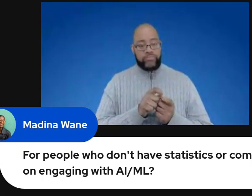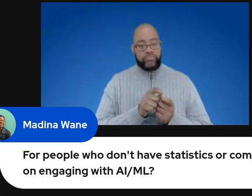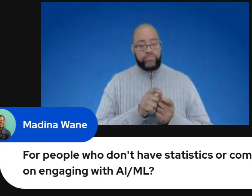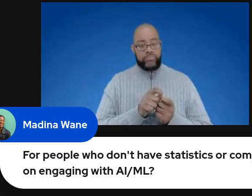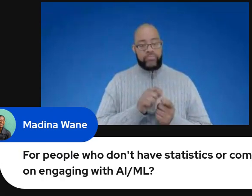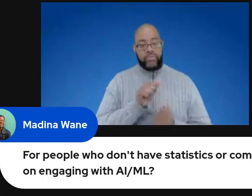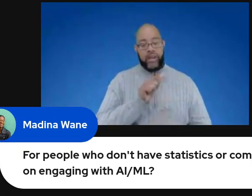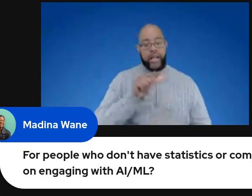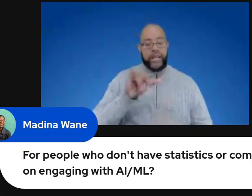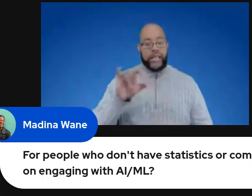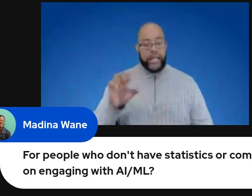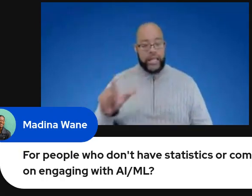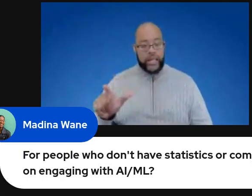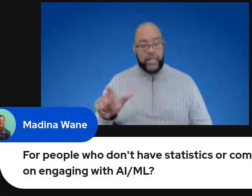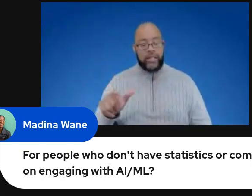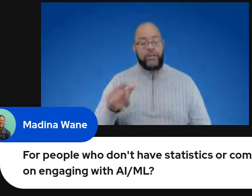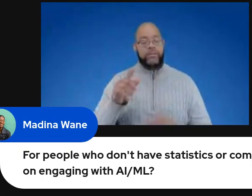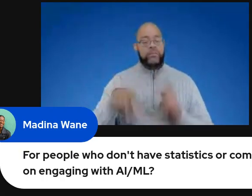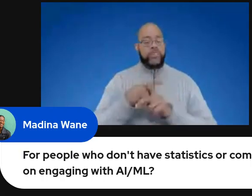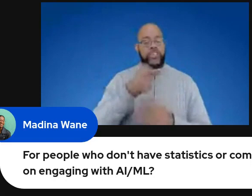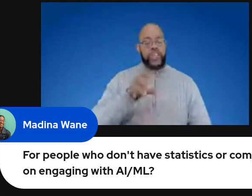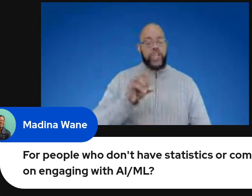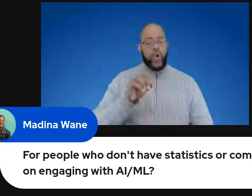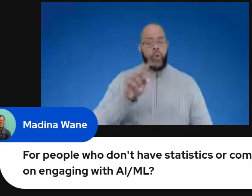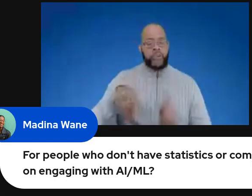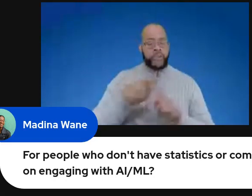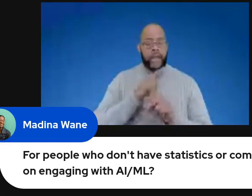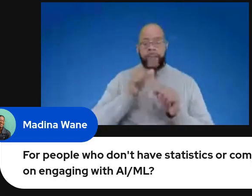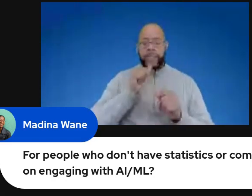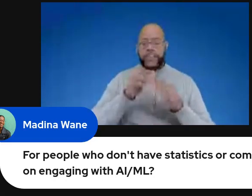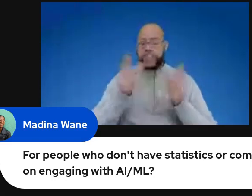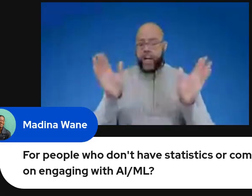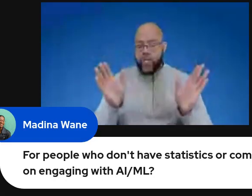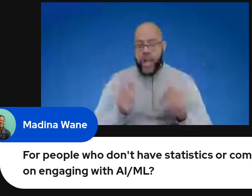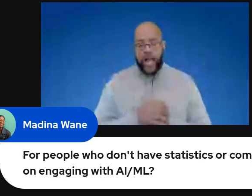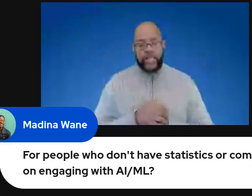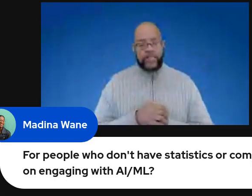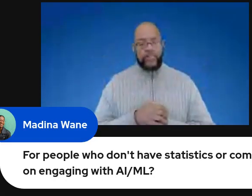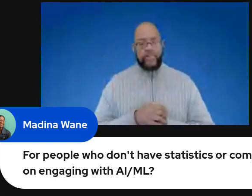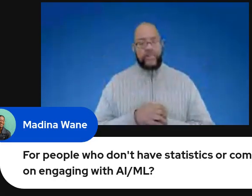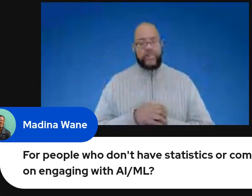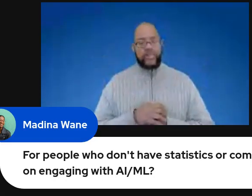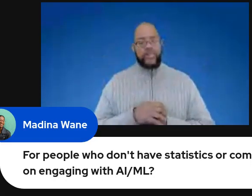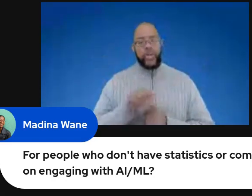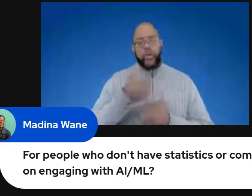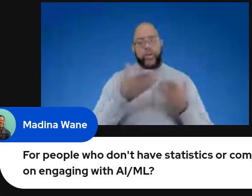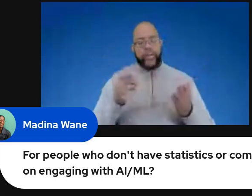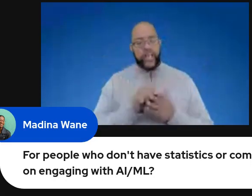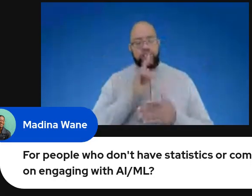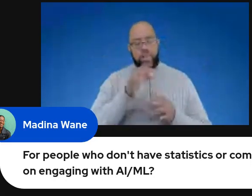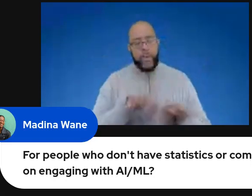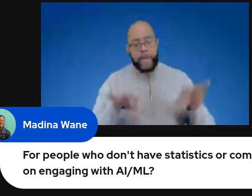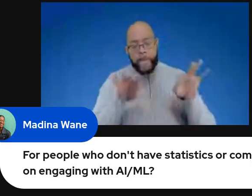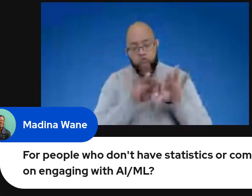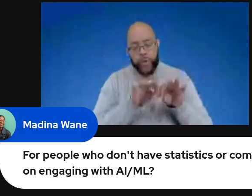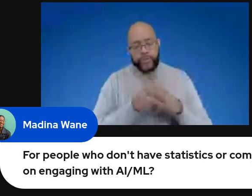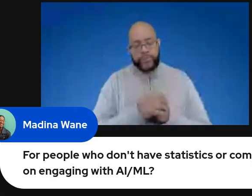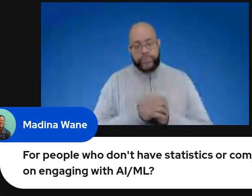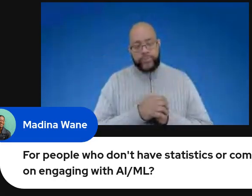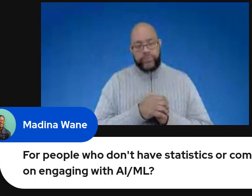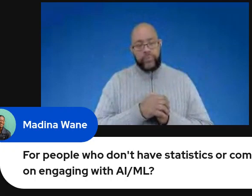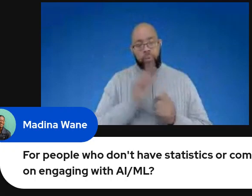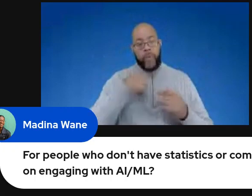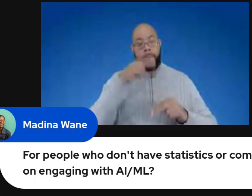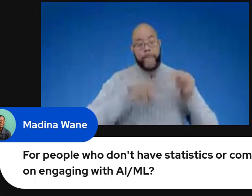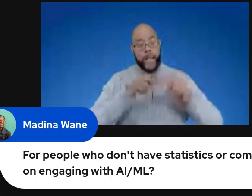allele, a particular genotype, but doesn't generalize. And the other thing that's really important is that when we build